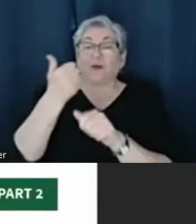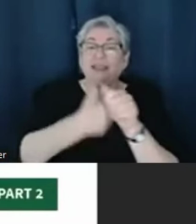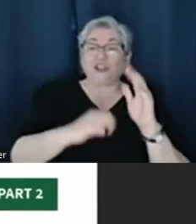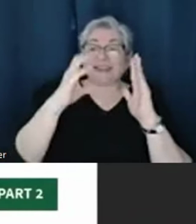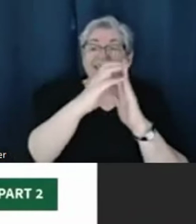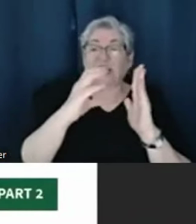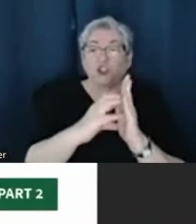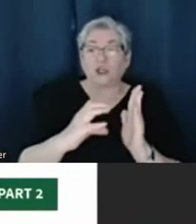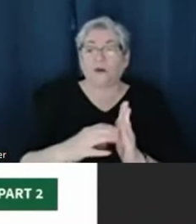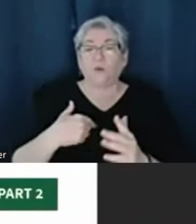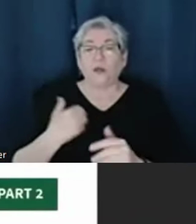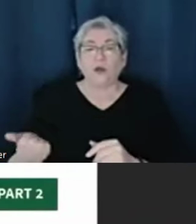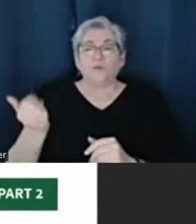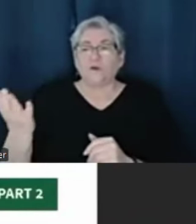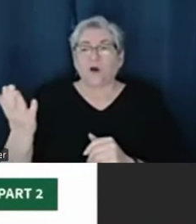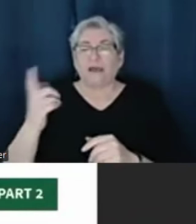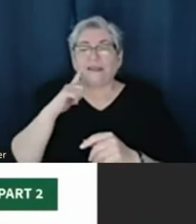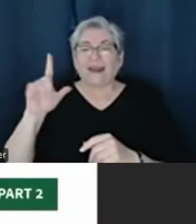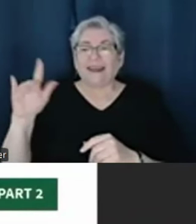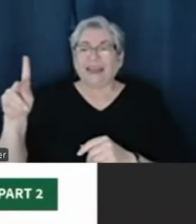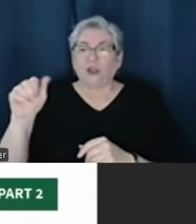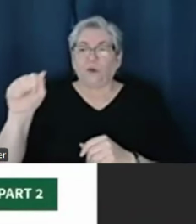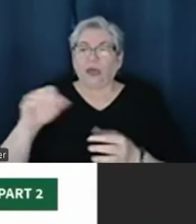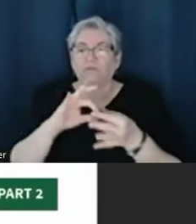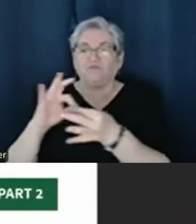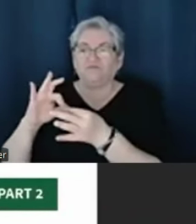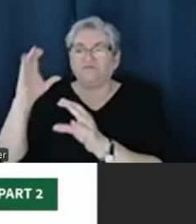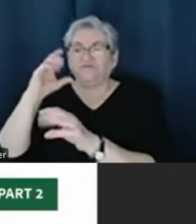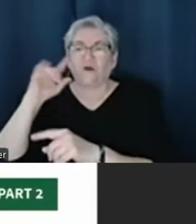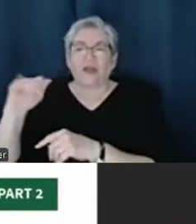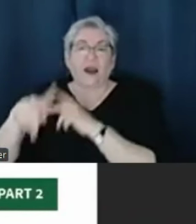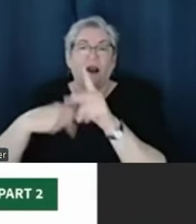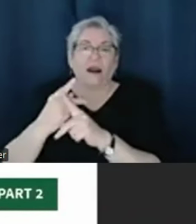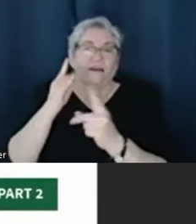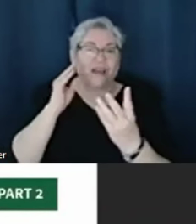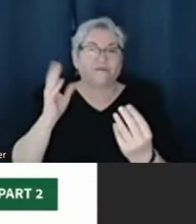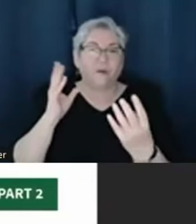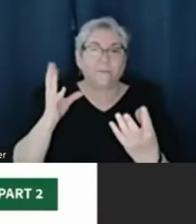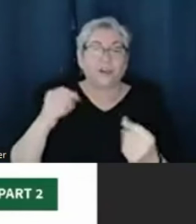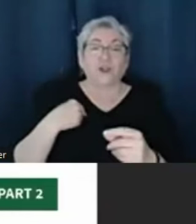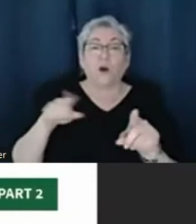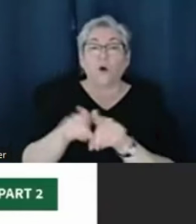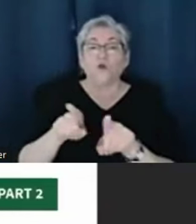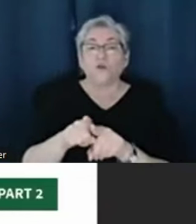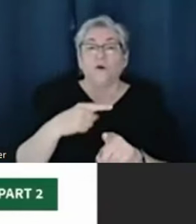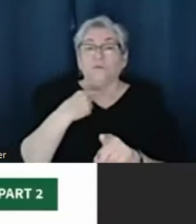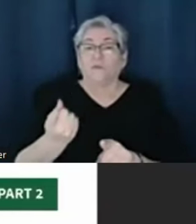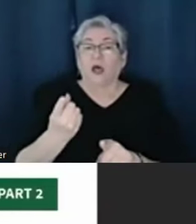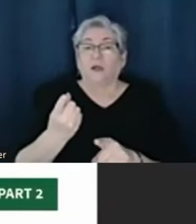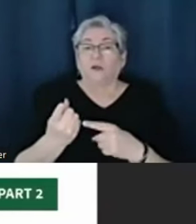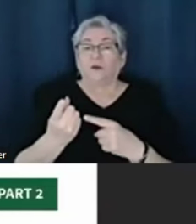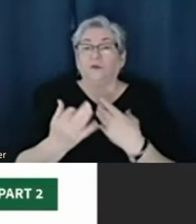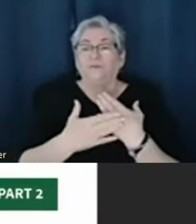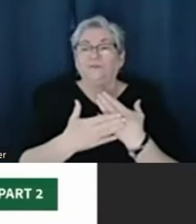provide links and places where you can go to find that information. I should also note that in these sort of notes at the end of